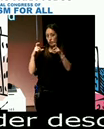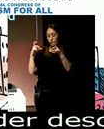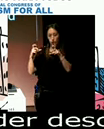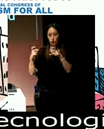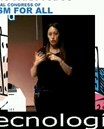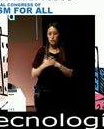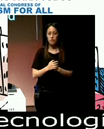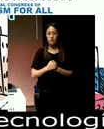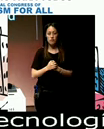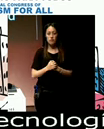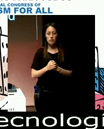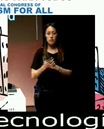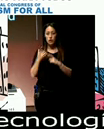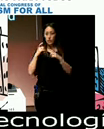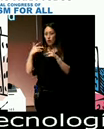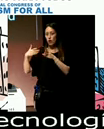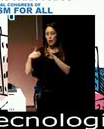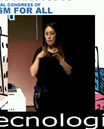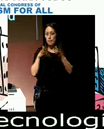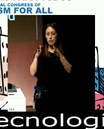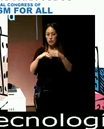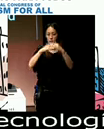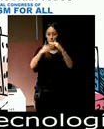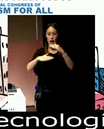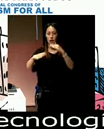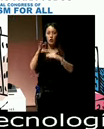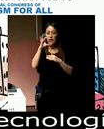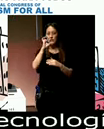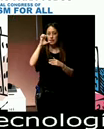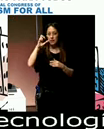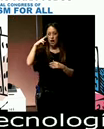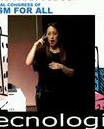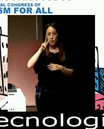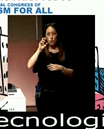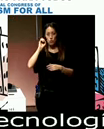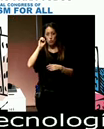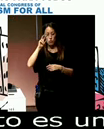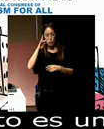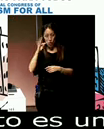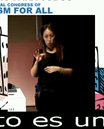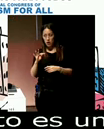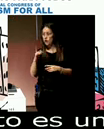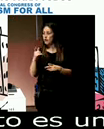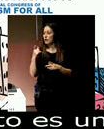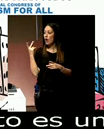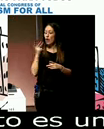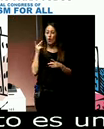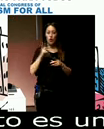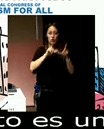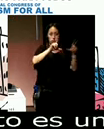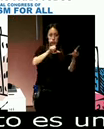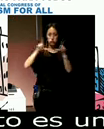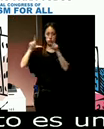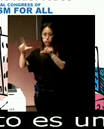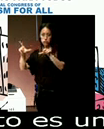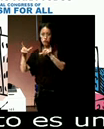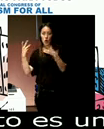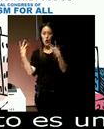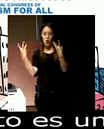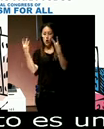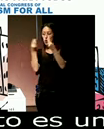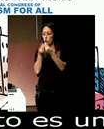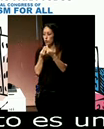This is an illustration of the promenade in Cherbourg, where you can see there the two devices are